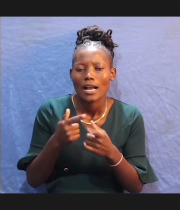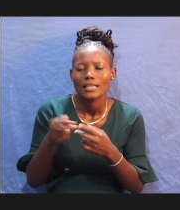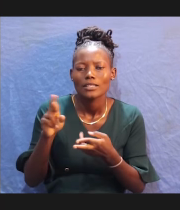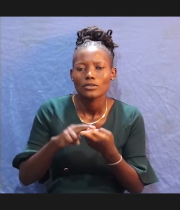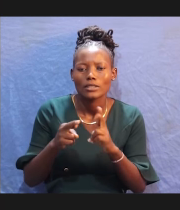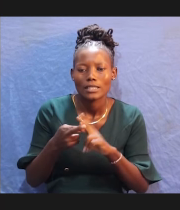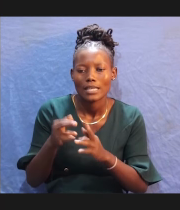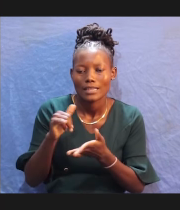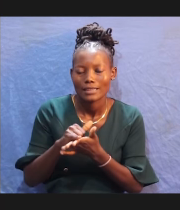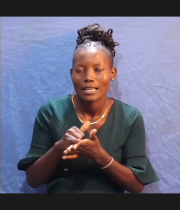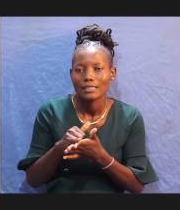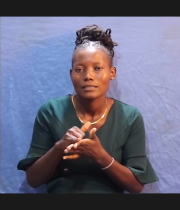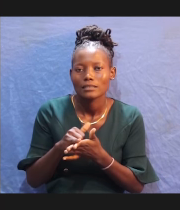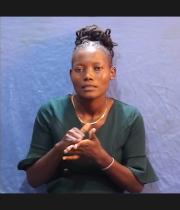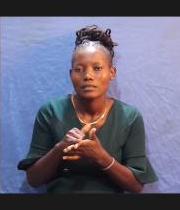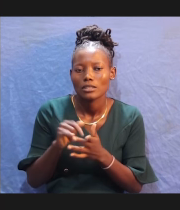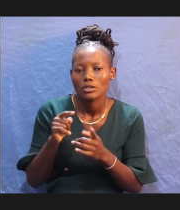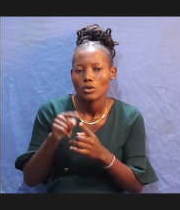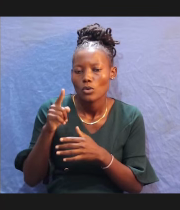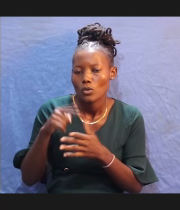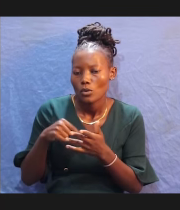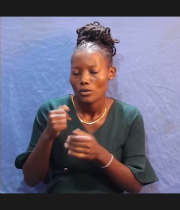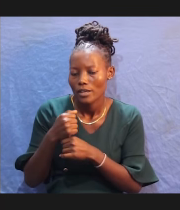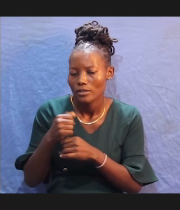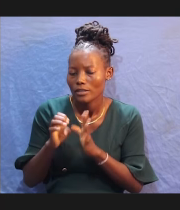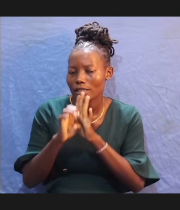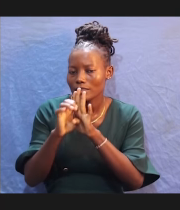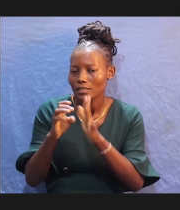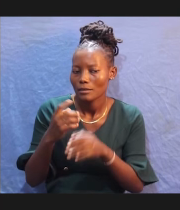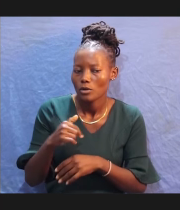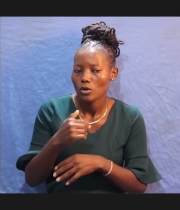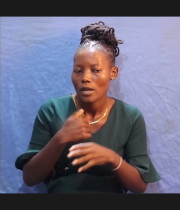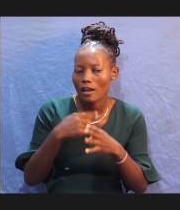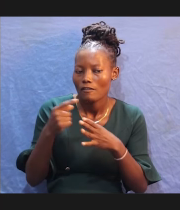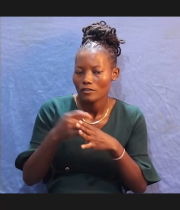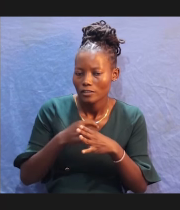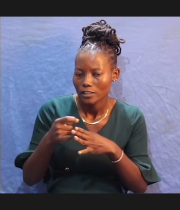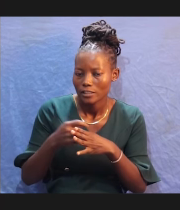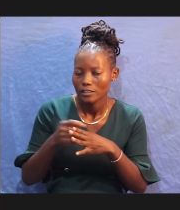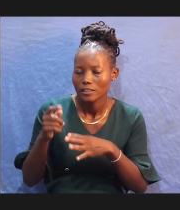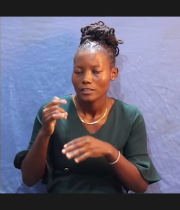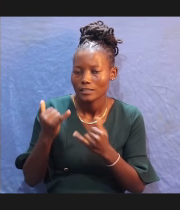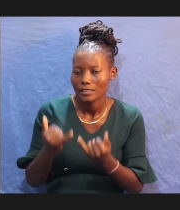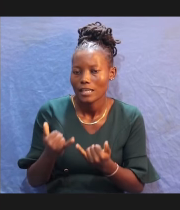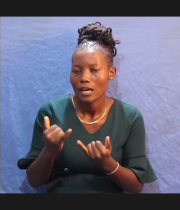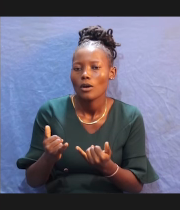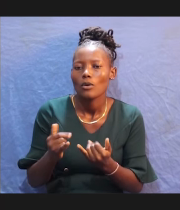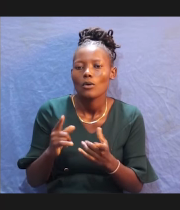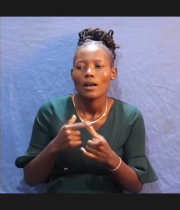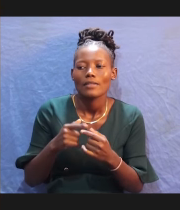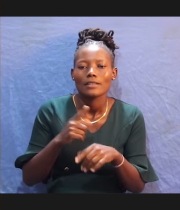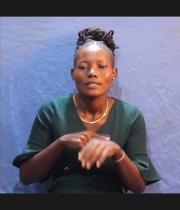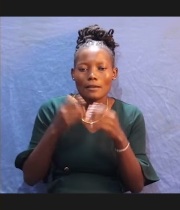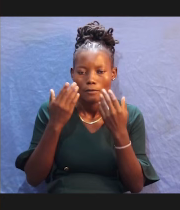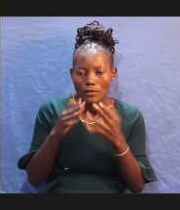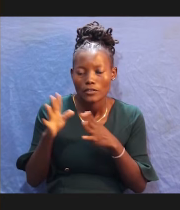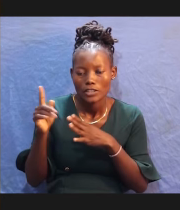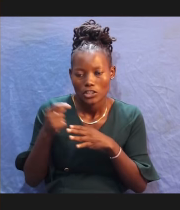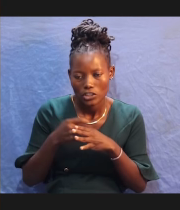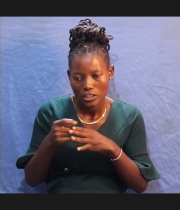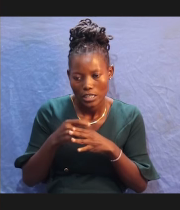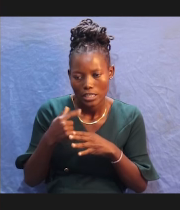to what they can link to it. For example, we have a training session now, and at the end of the training session, for